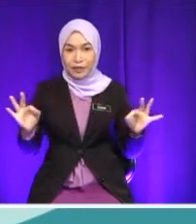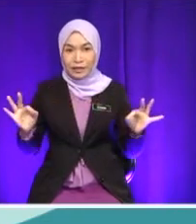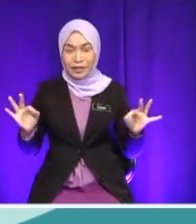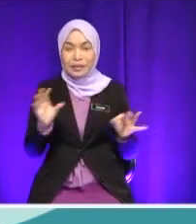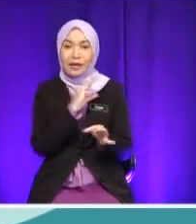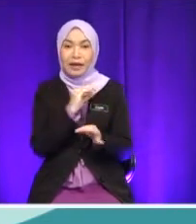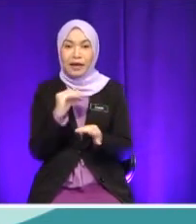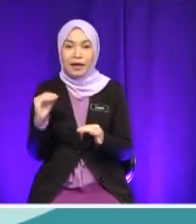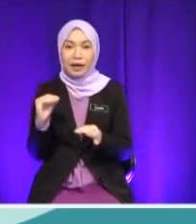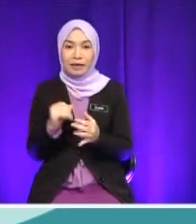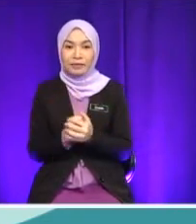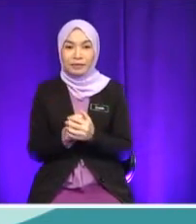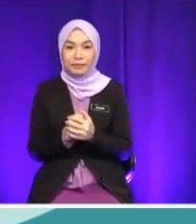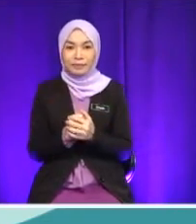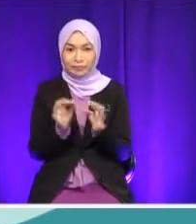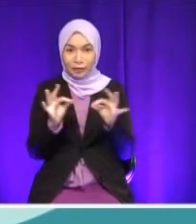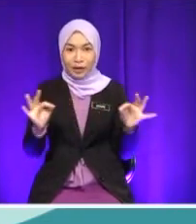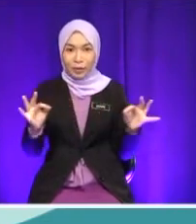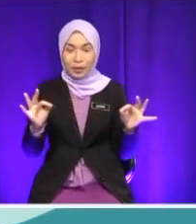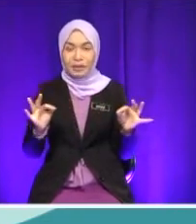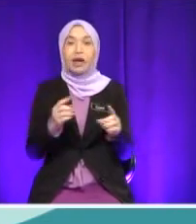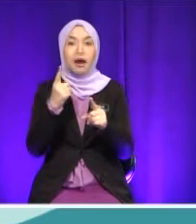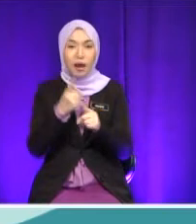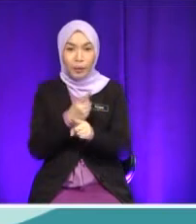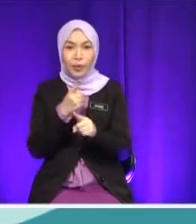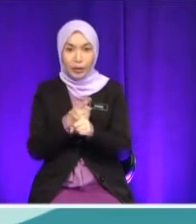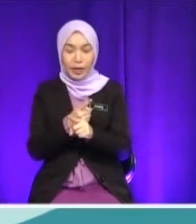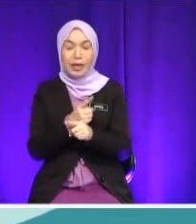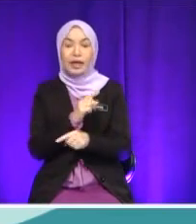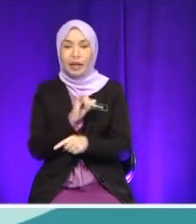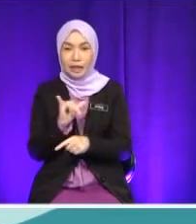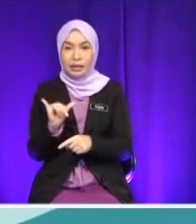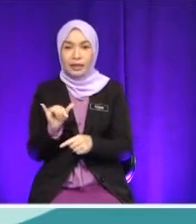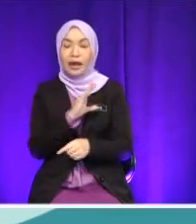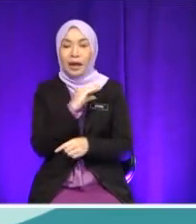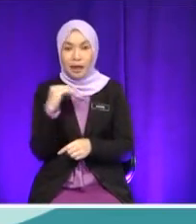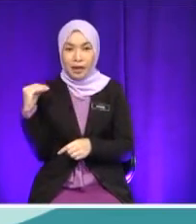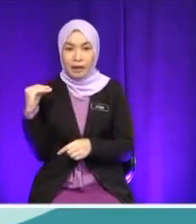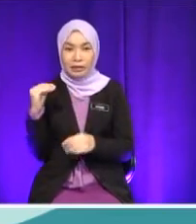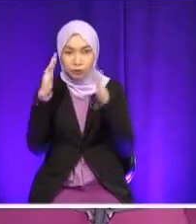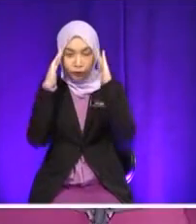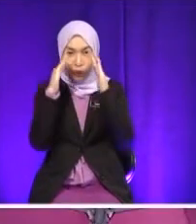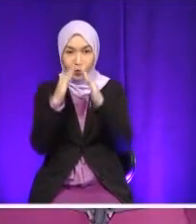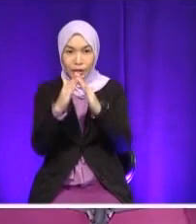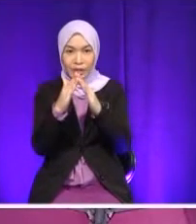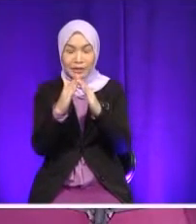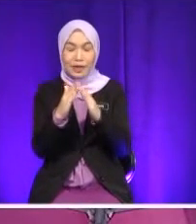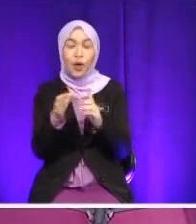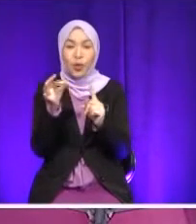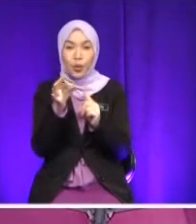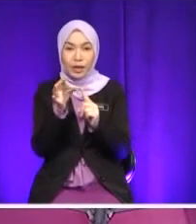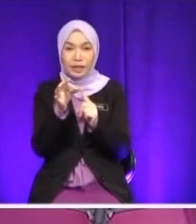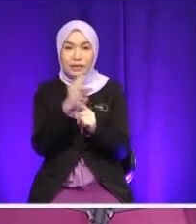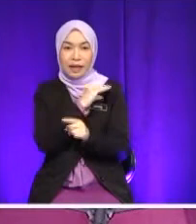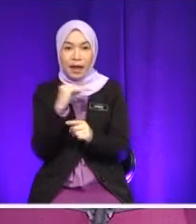rephrasing appropriately. Okay, and then we are going to focus, that means we are going to use words and phrases